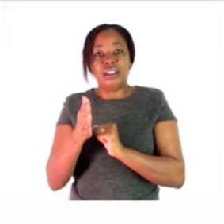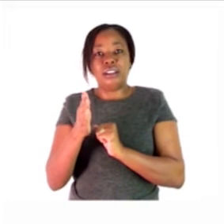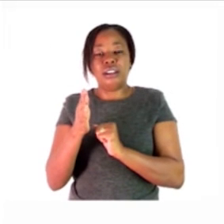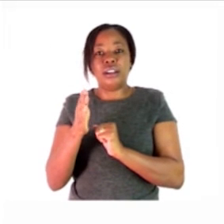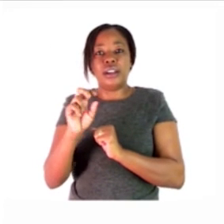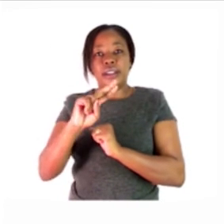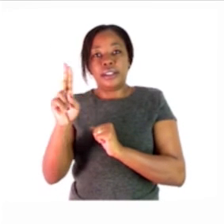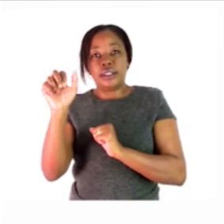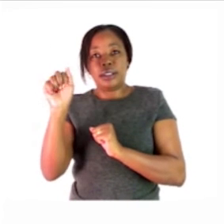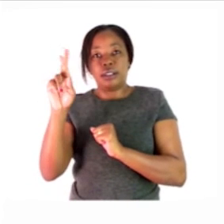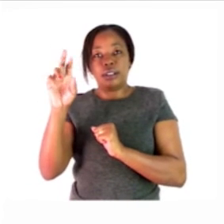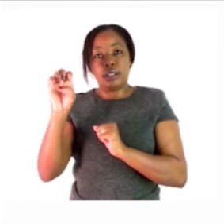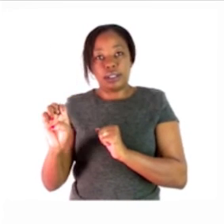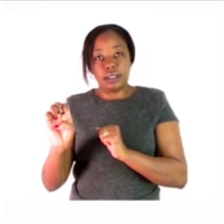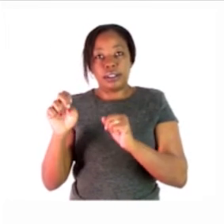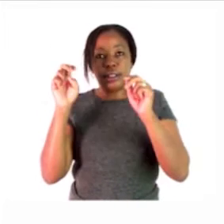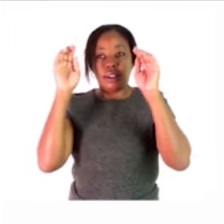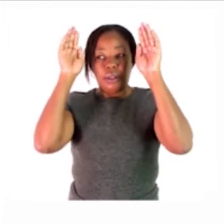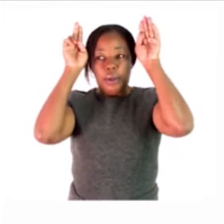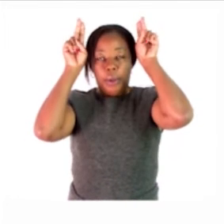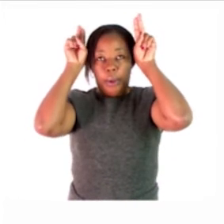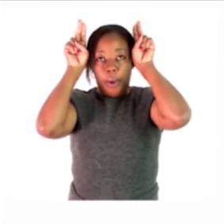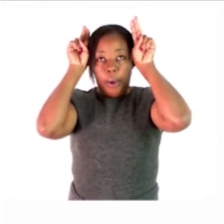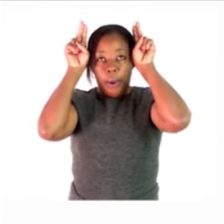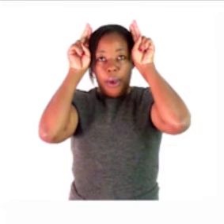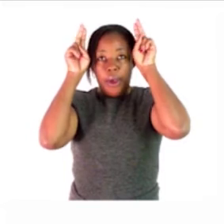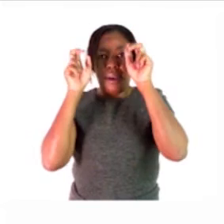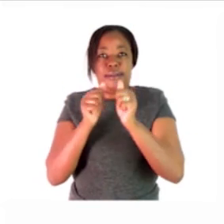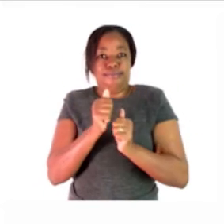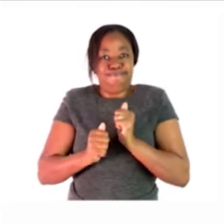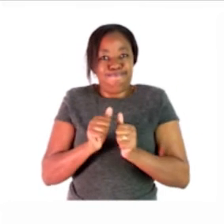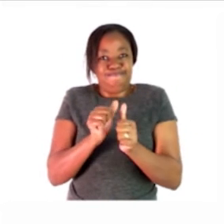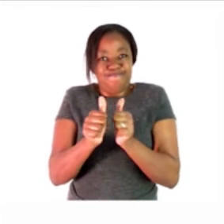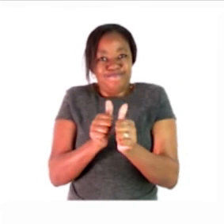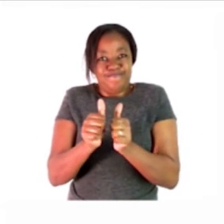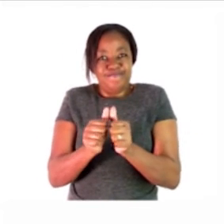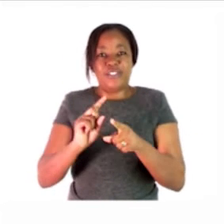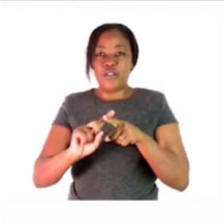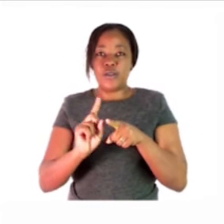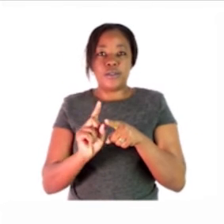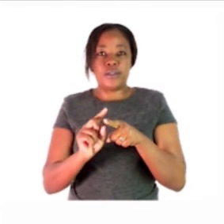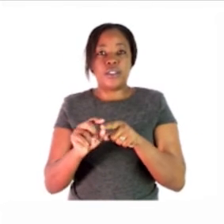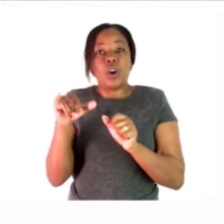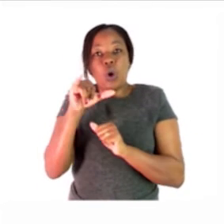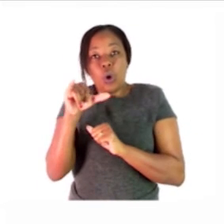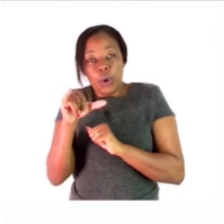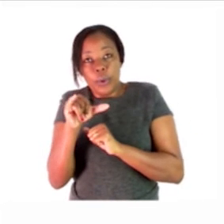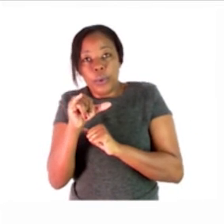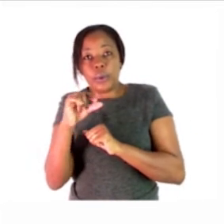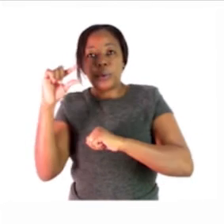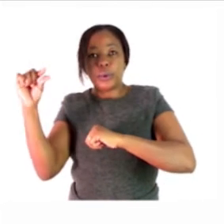small hair? Those hairs, the one that runs very quick, they are small animals. Okay, so which one did